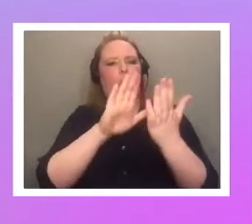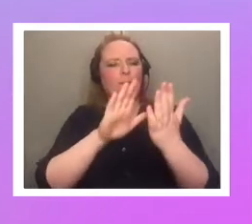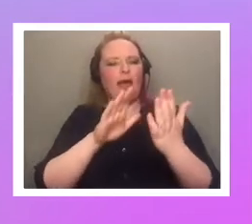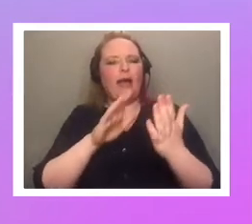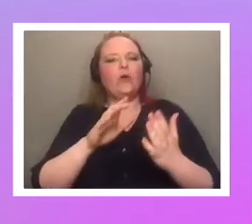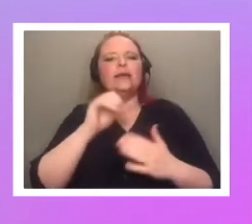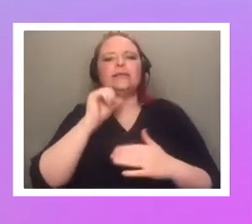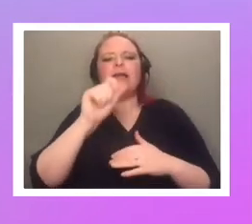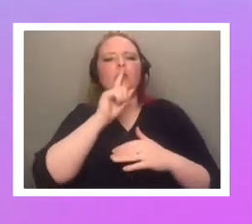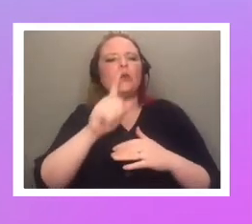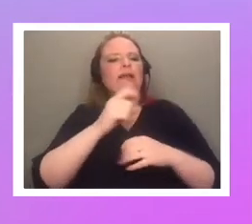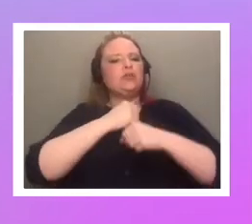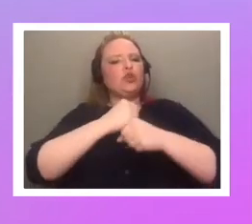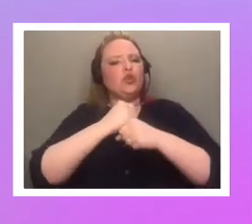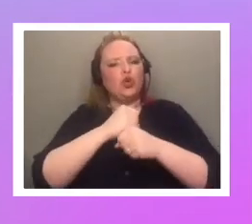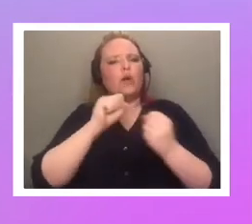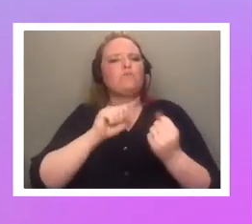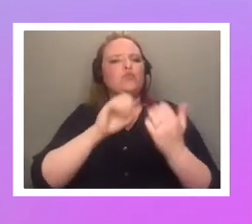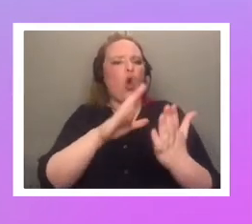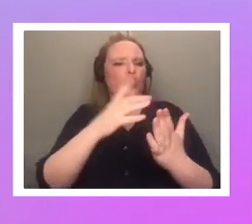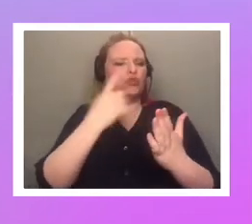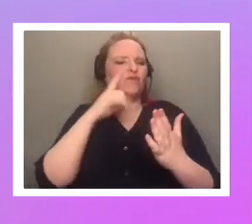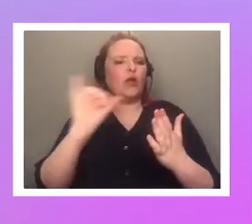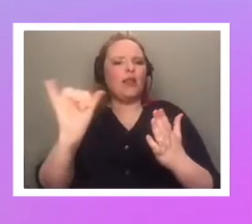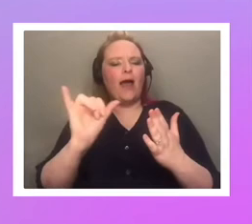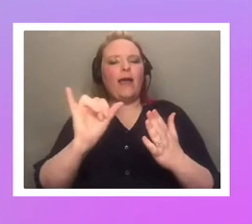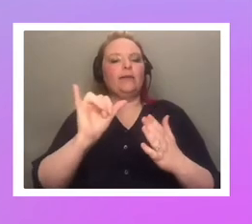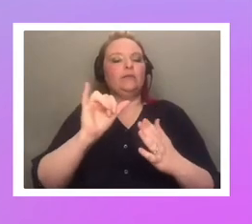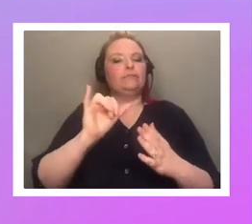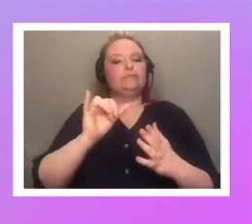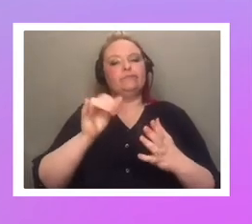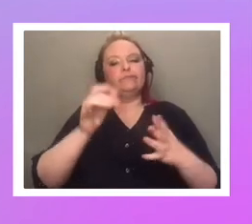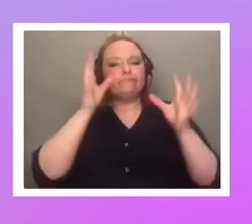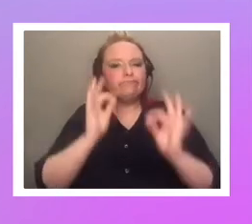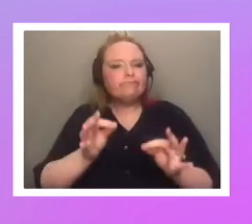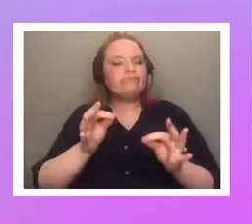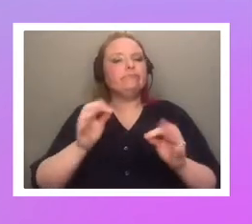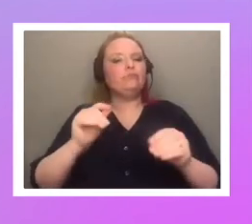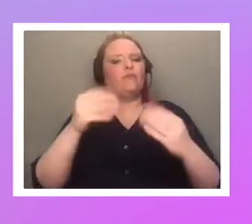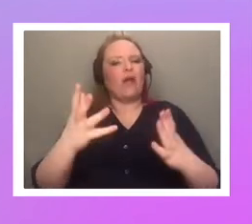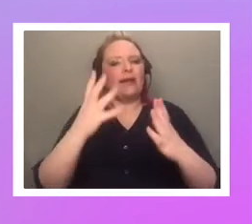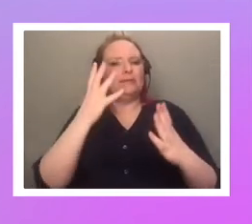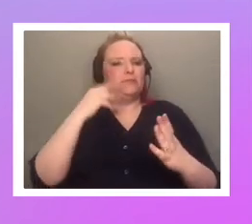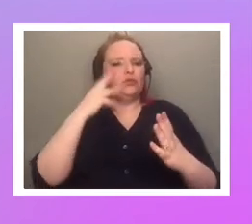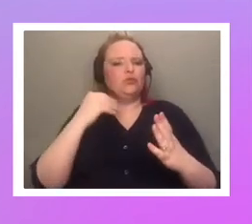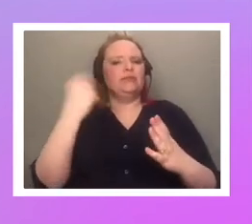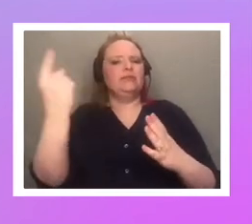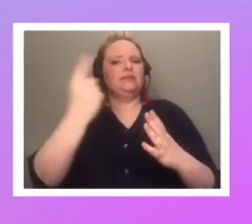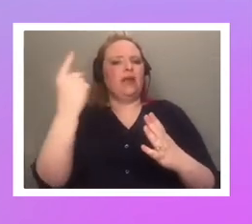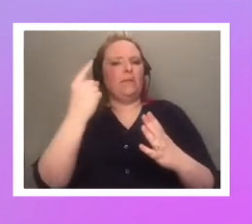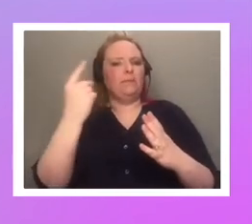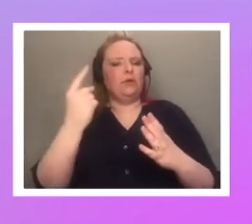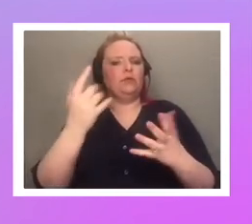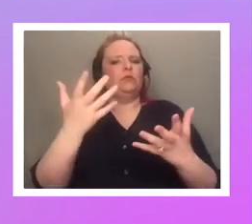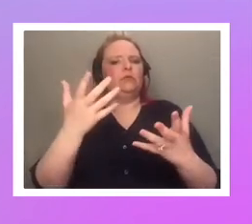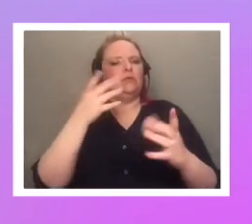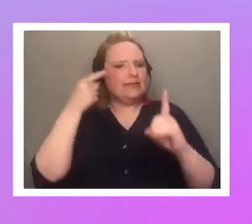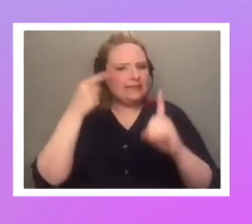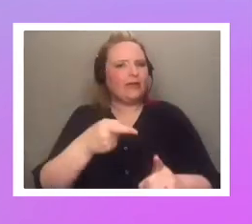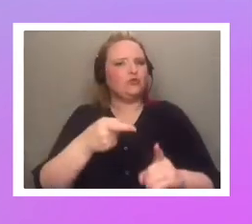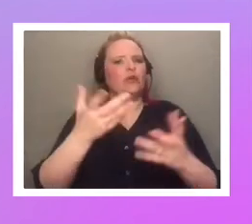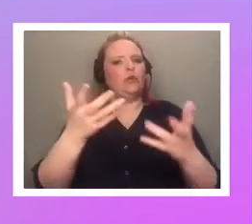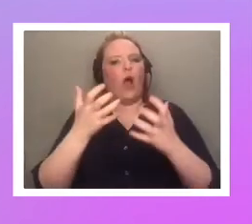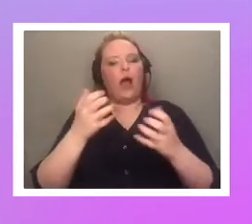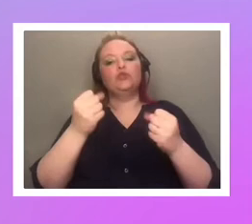It's not a really secure way to go about this as far as like being sure that you're providing the experience that someone has intentionally opted into.